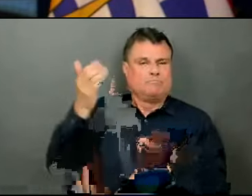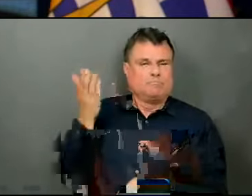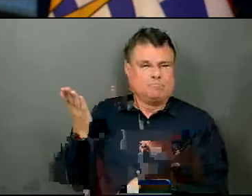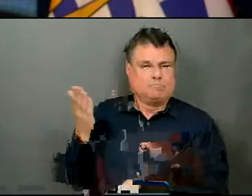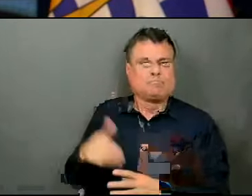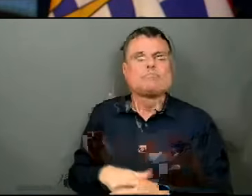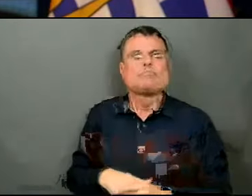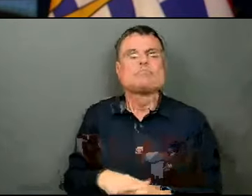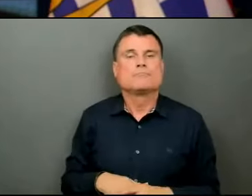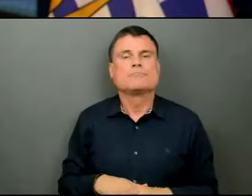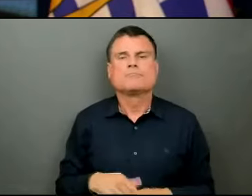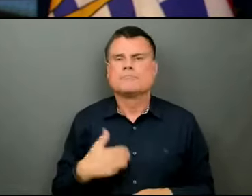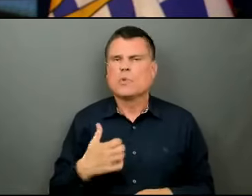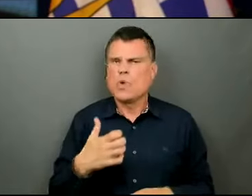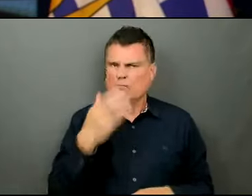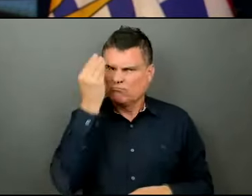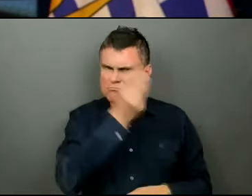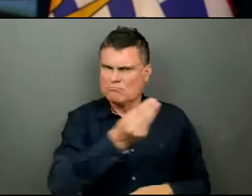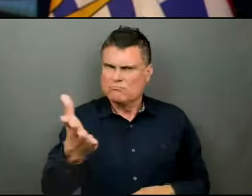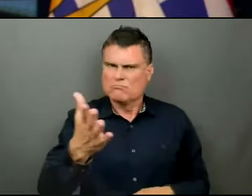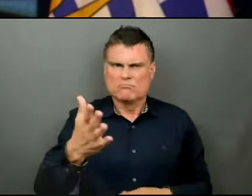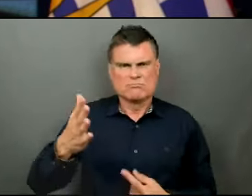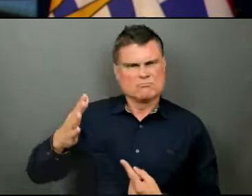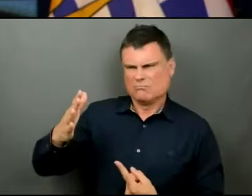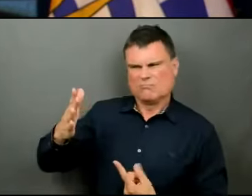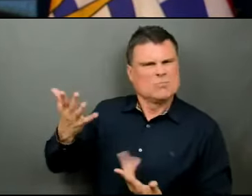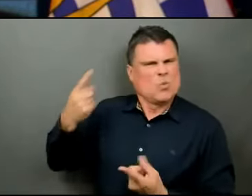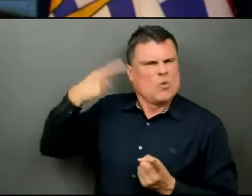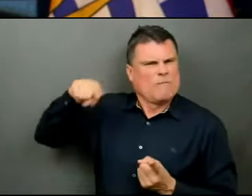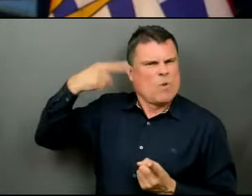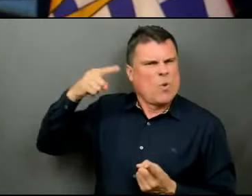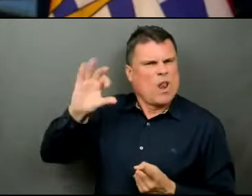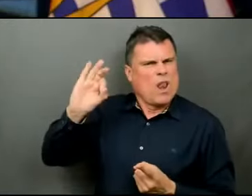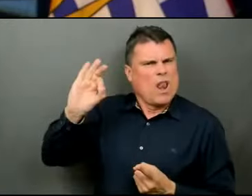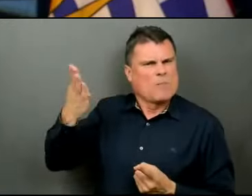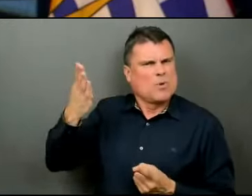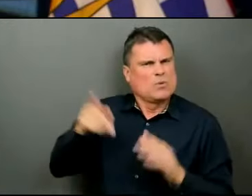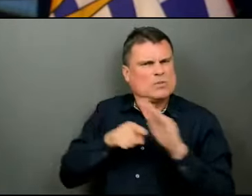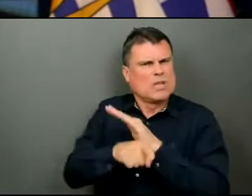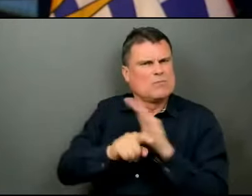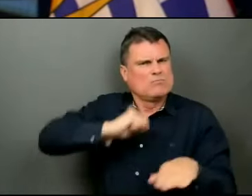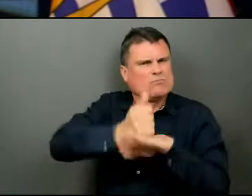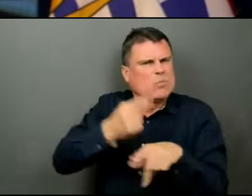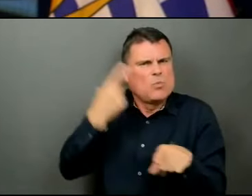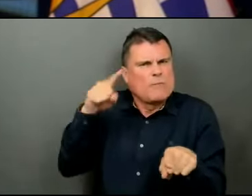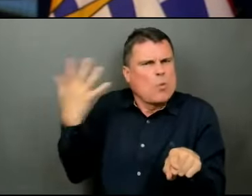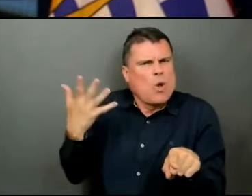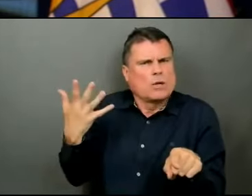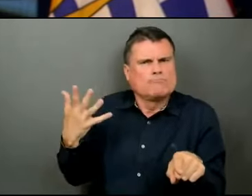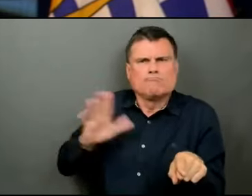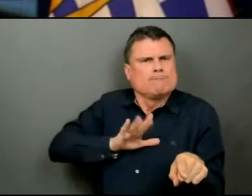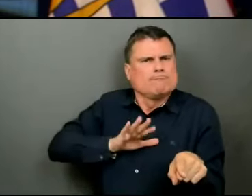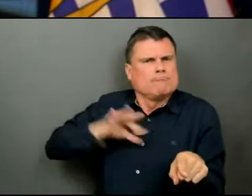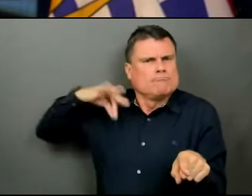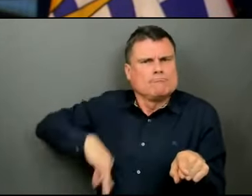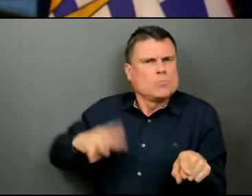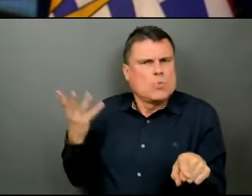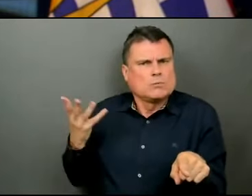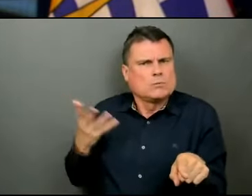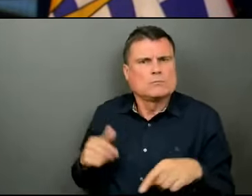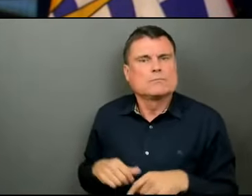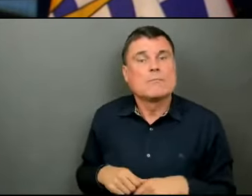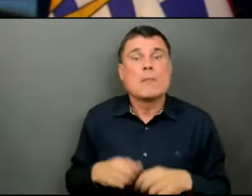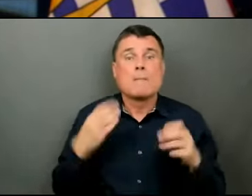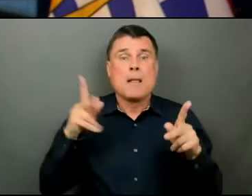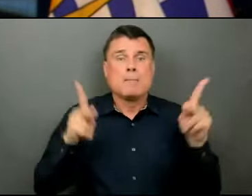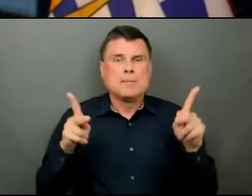about the benefits of this project. One of the first things, of course, that comes to mind in an area like this, this part of